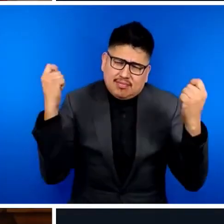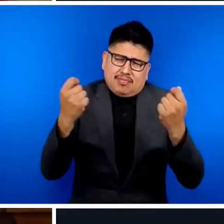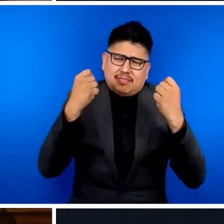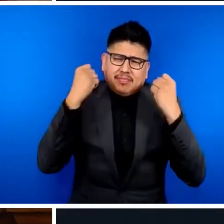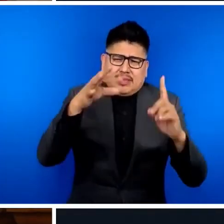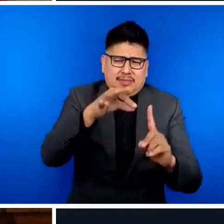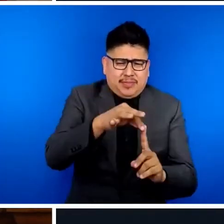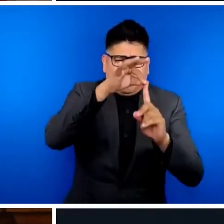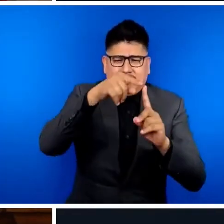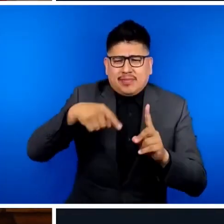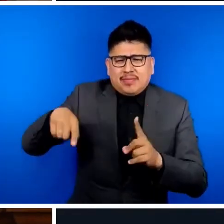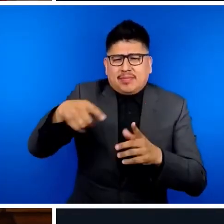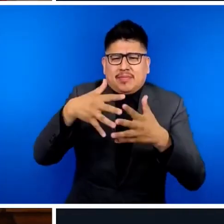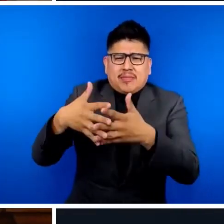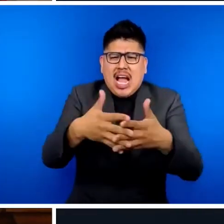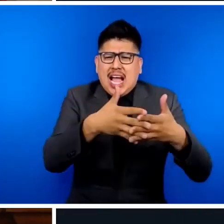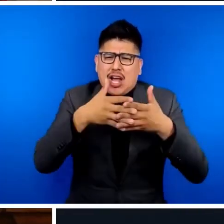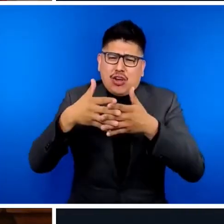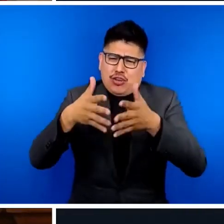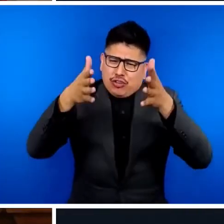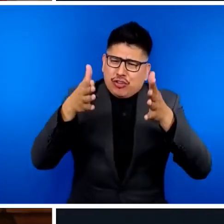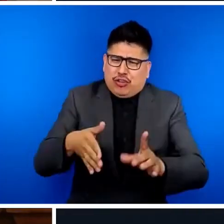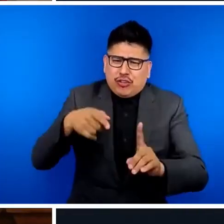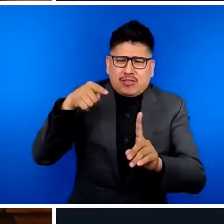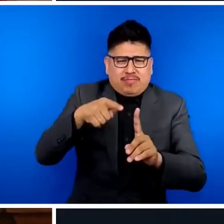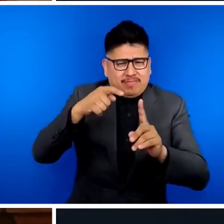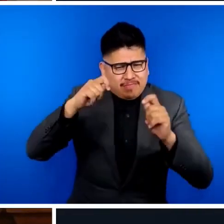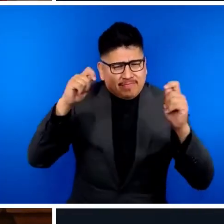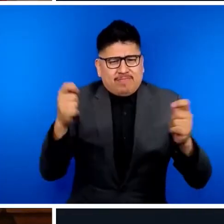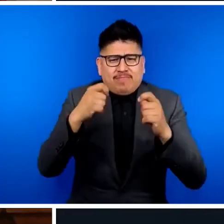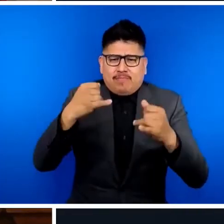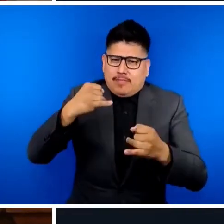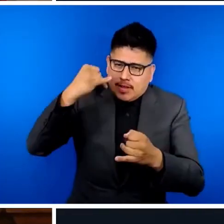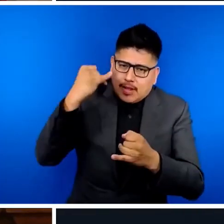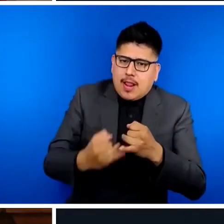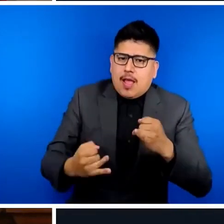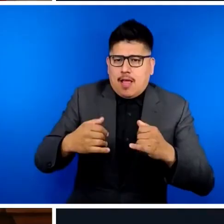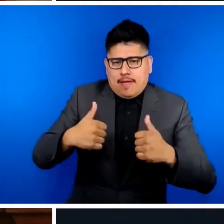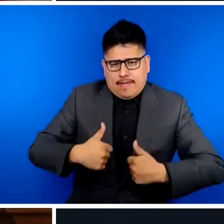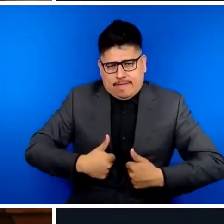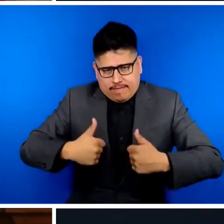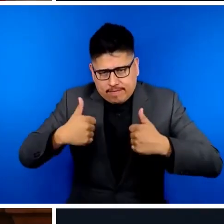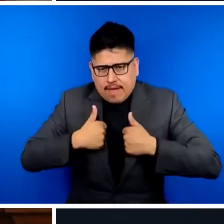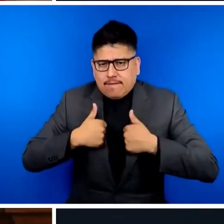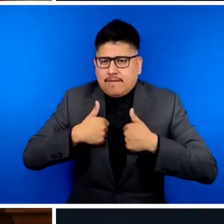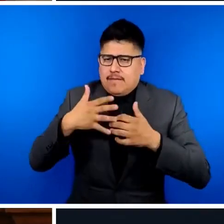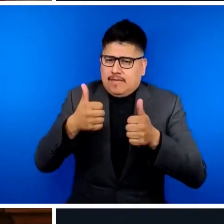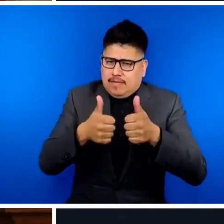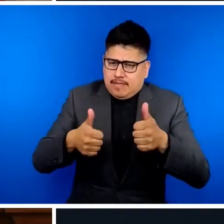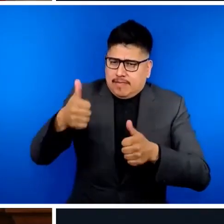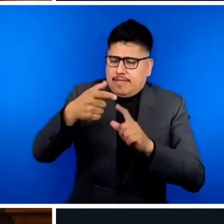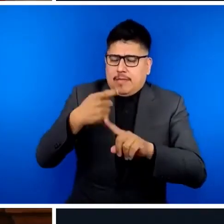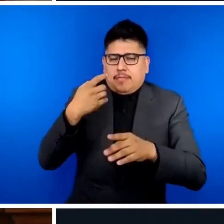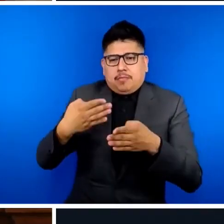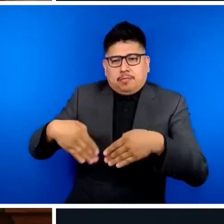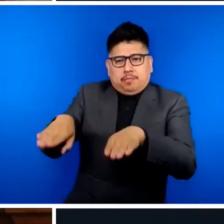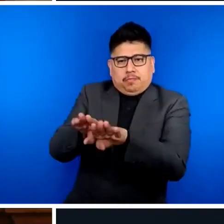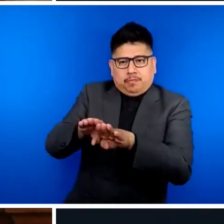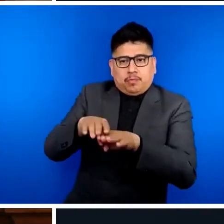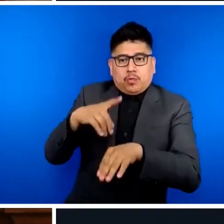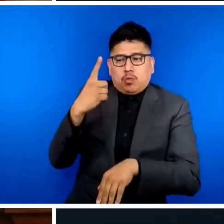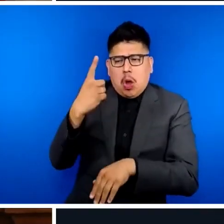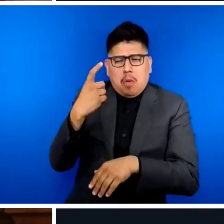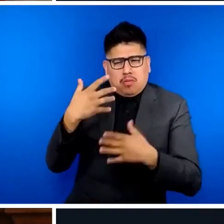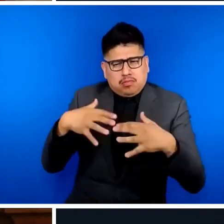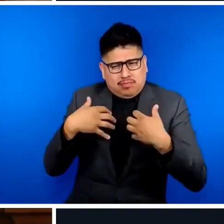but there is one last living legend to honor before we go. He is one more heroic